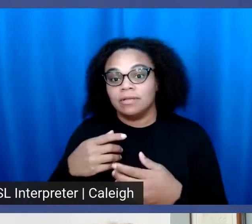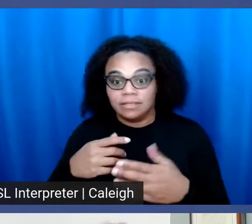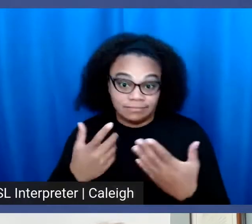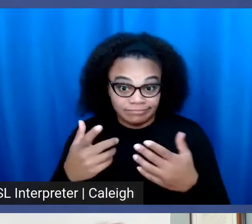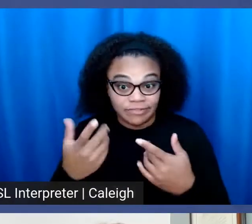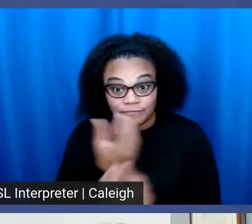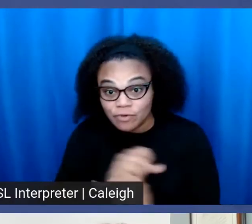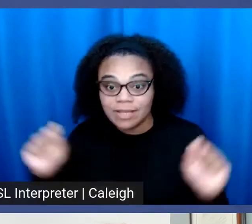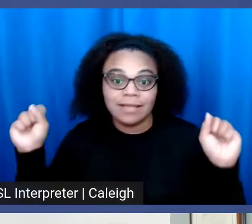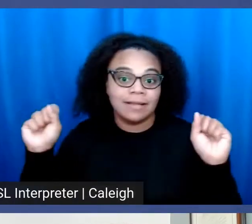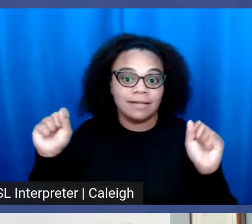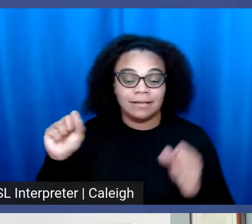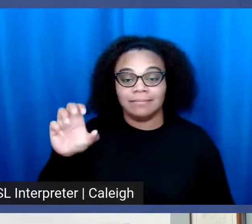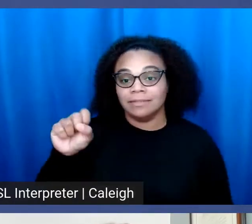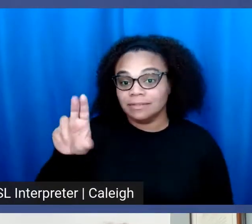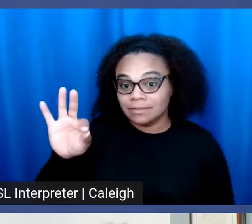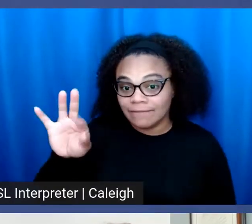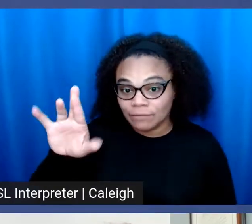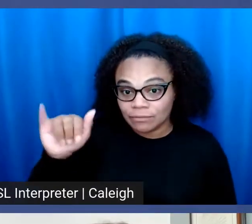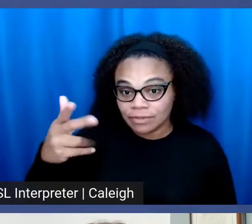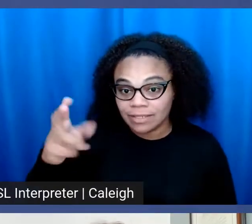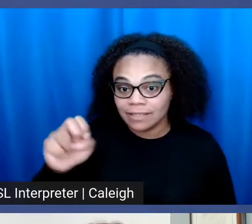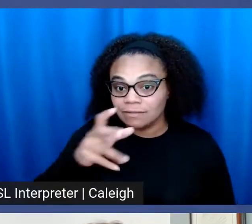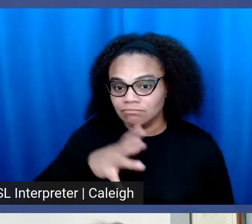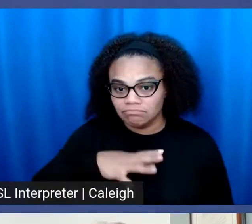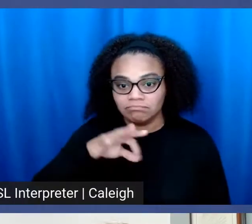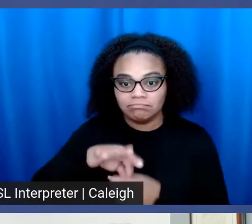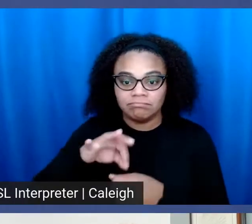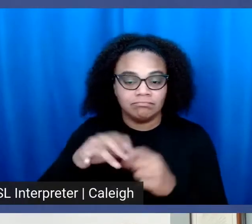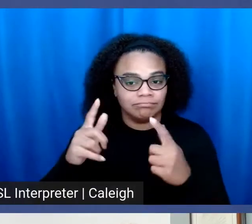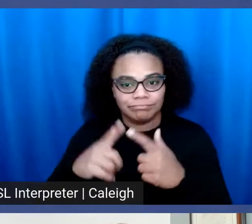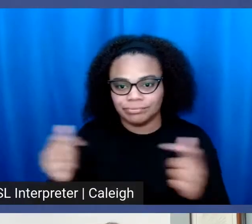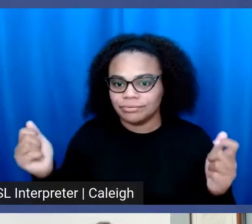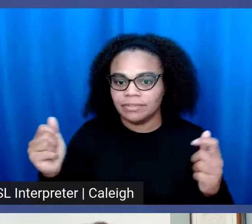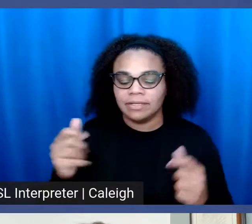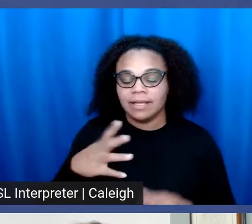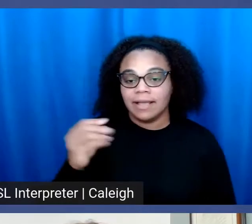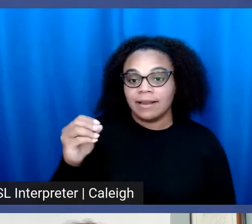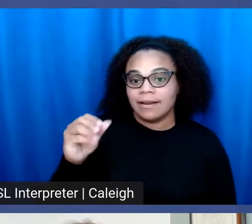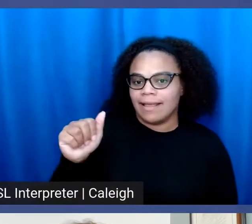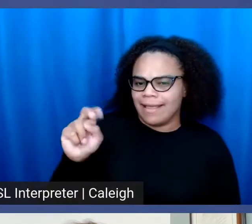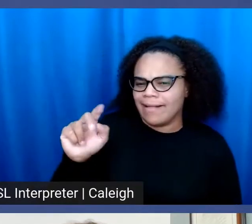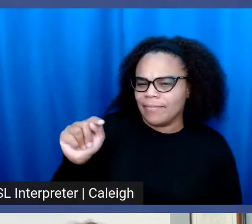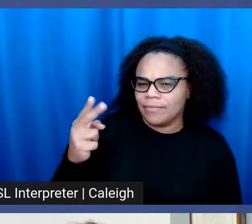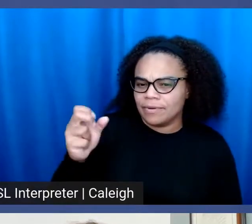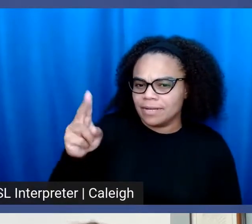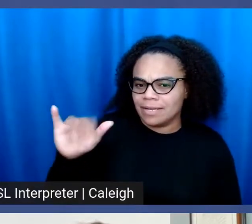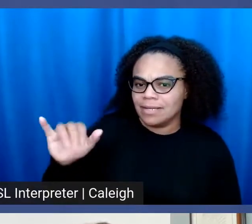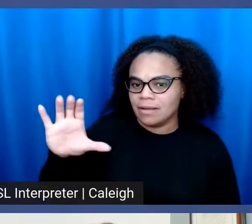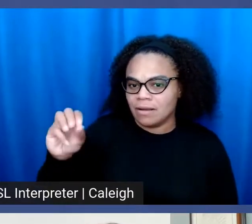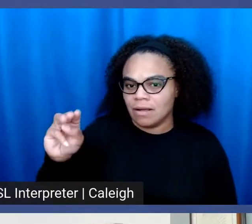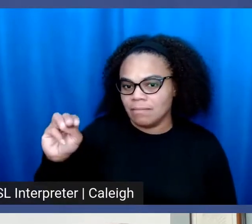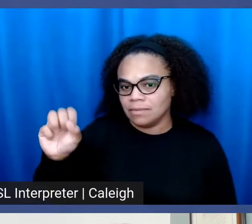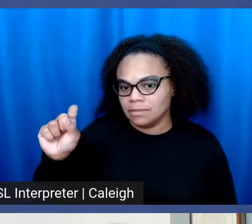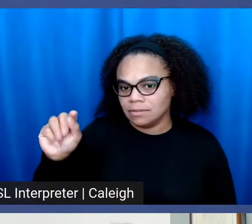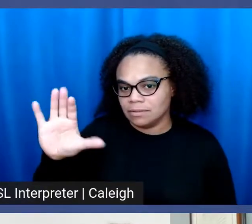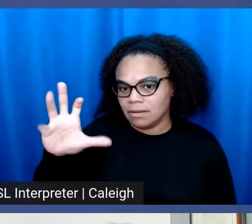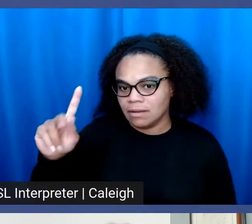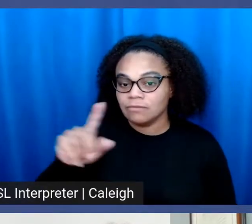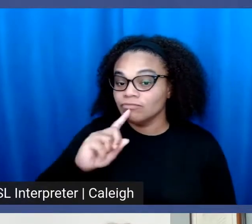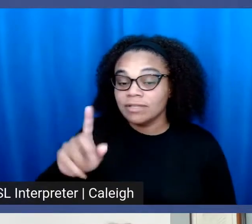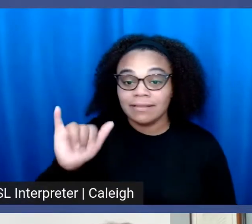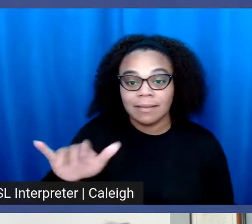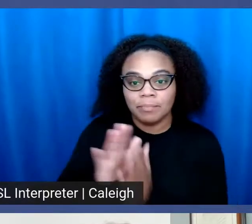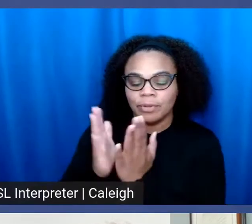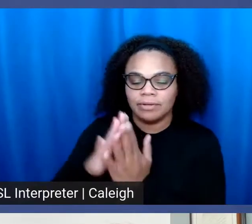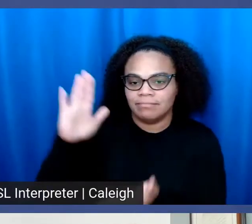the Gilded Age, led by the notorious censor Anthony Comstock. And the book is less about Comstock and more about the women and men